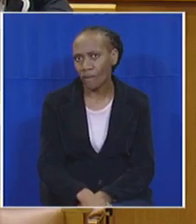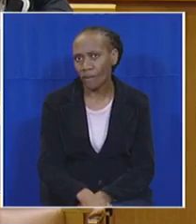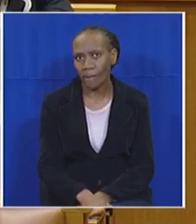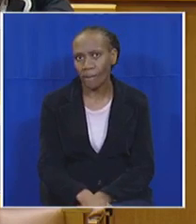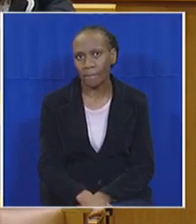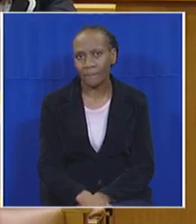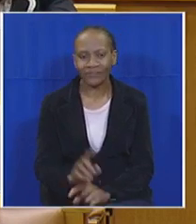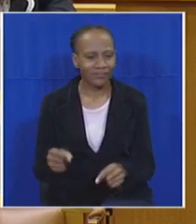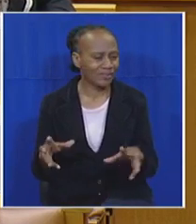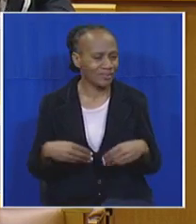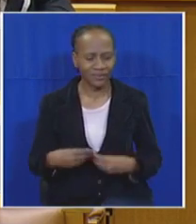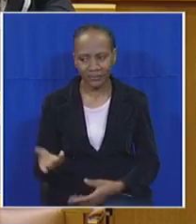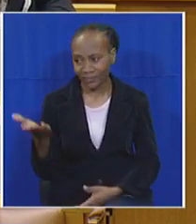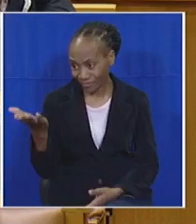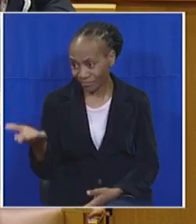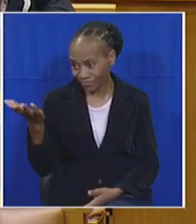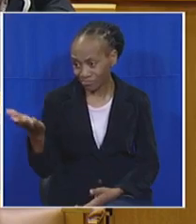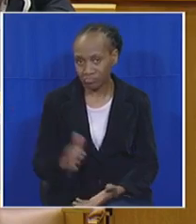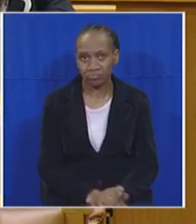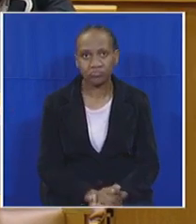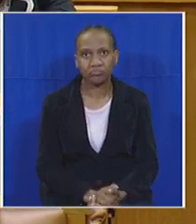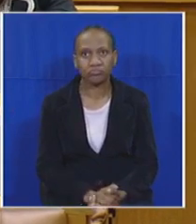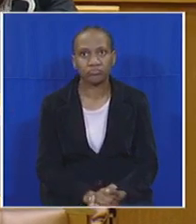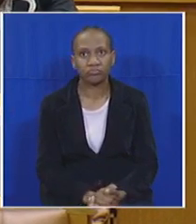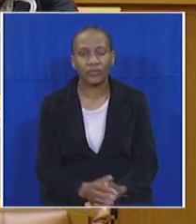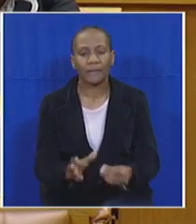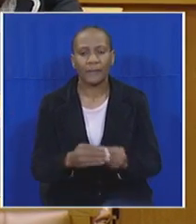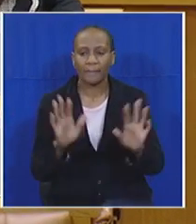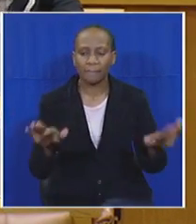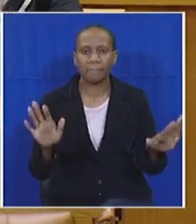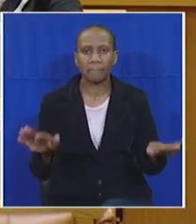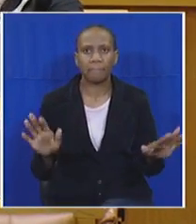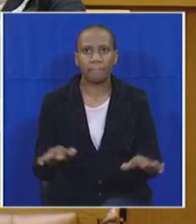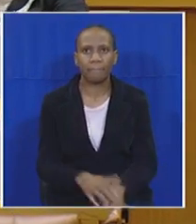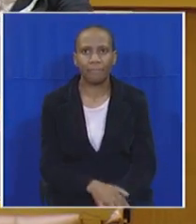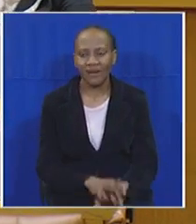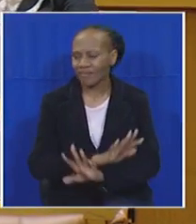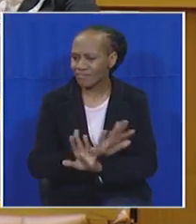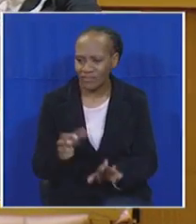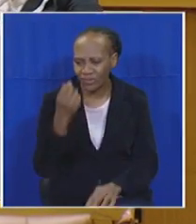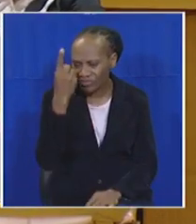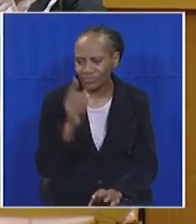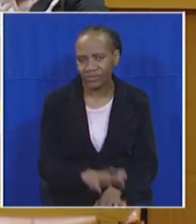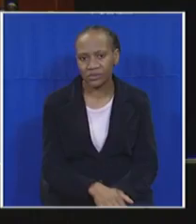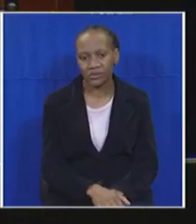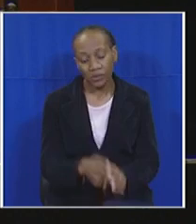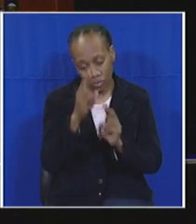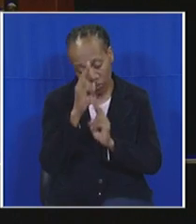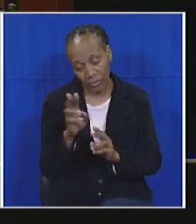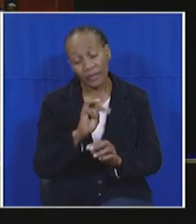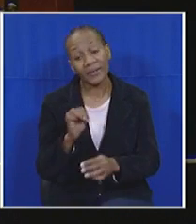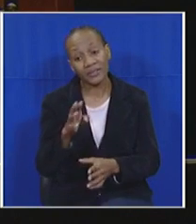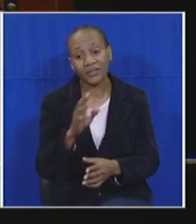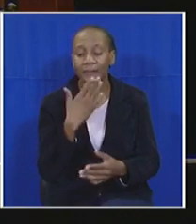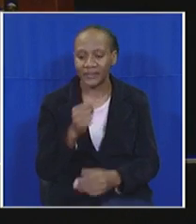can't allow that kind of thing. Order, honorable members, order. That's nonsense. Honorable Madisha. address the